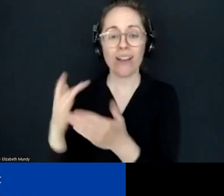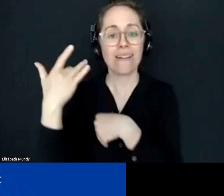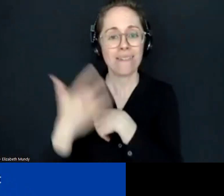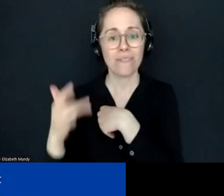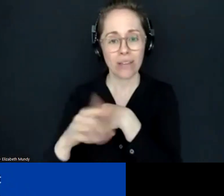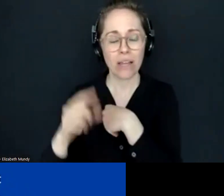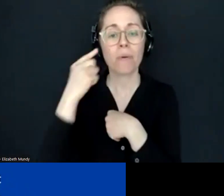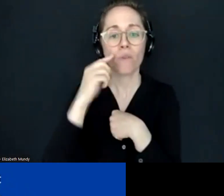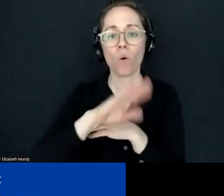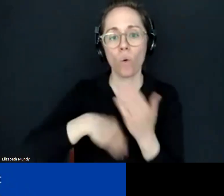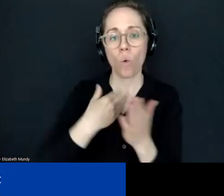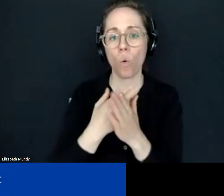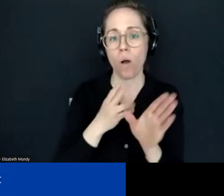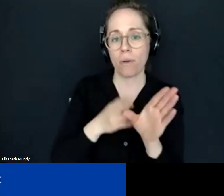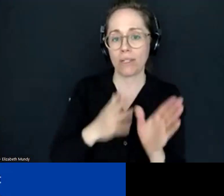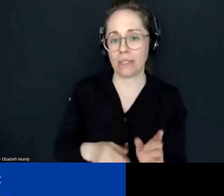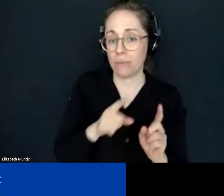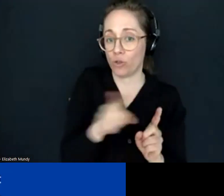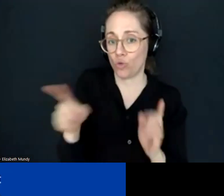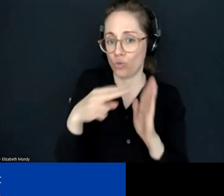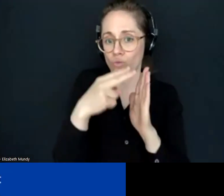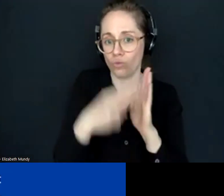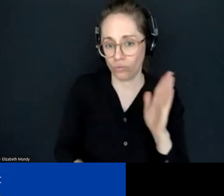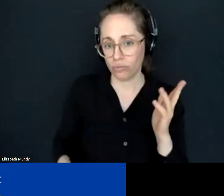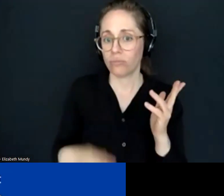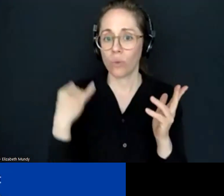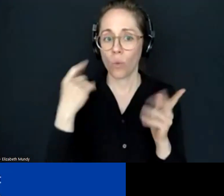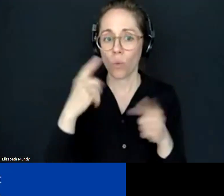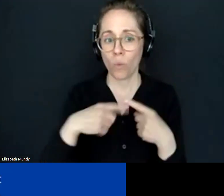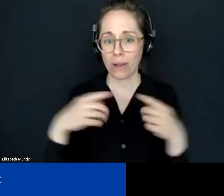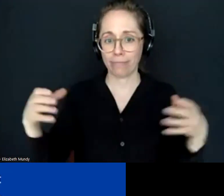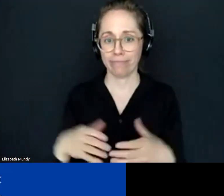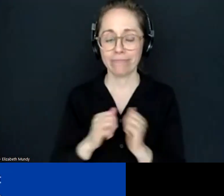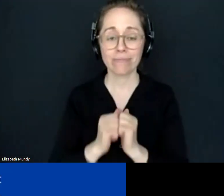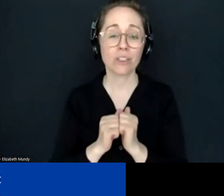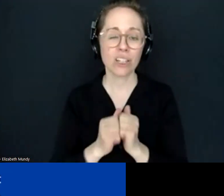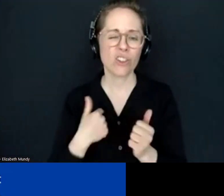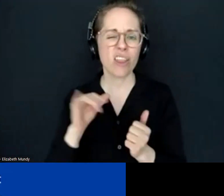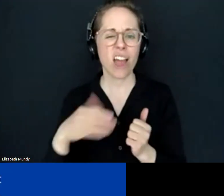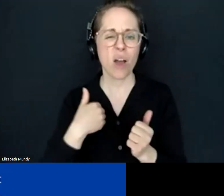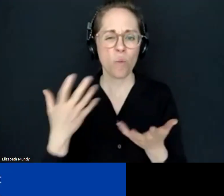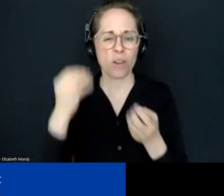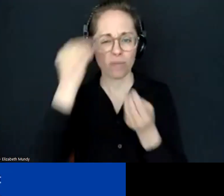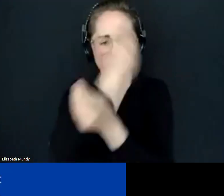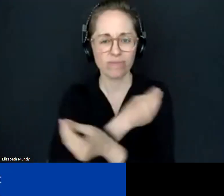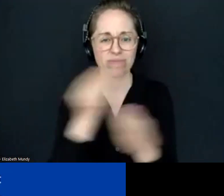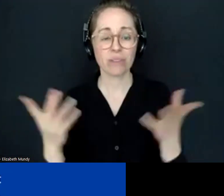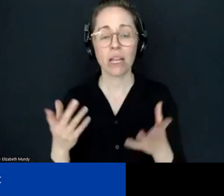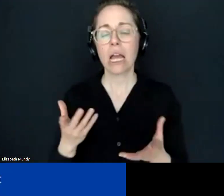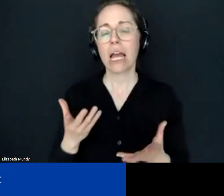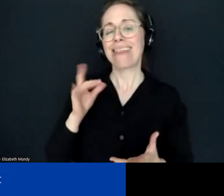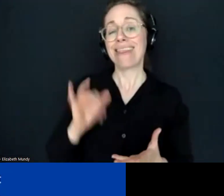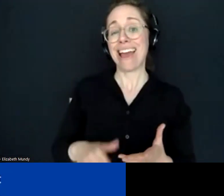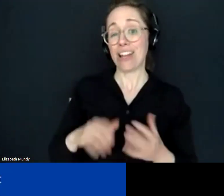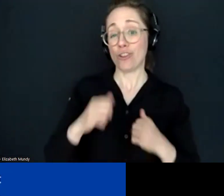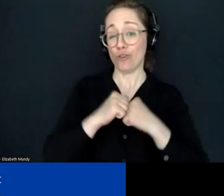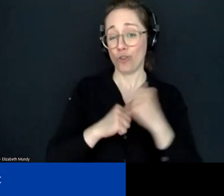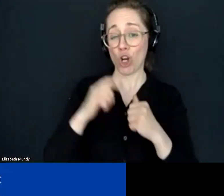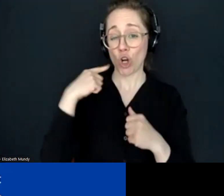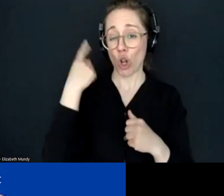reference during the day together. So that was just something I also wanted to elevate, is it might not look exactly how it